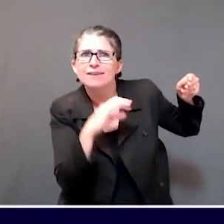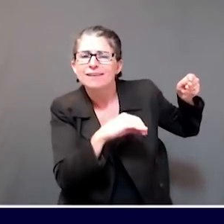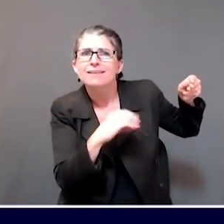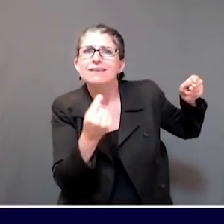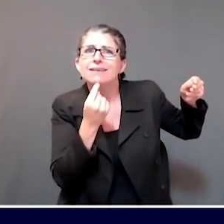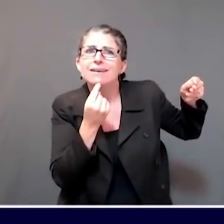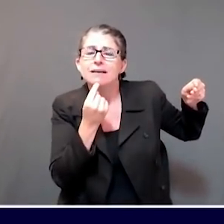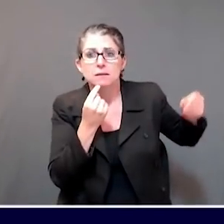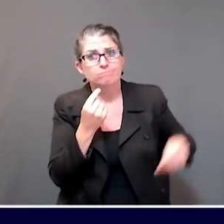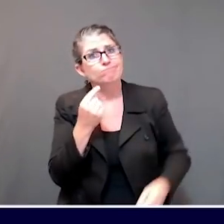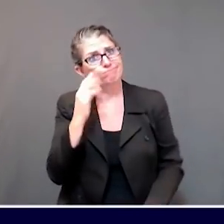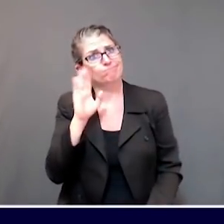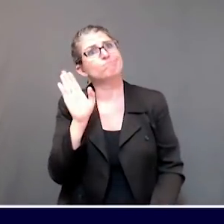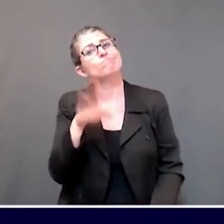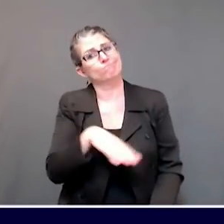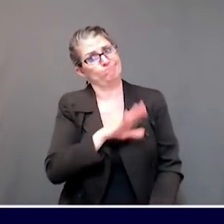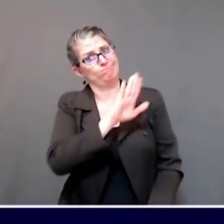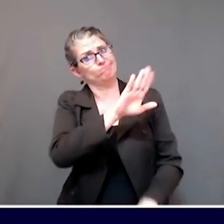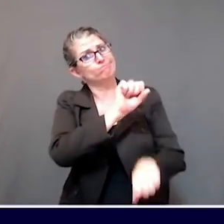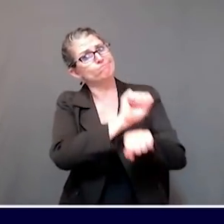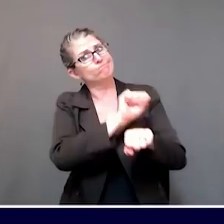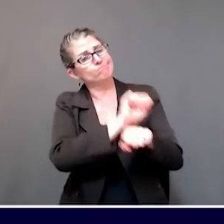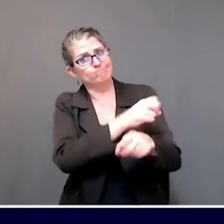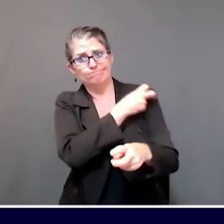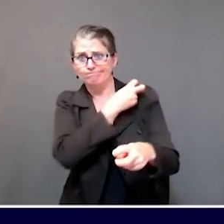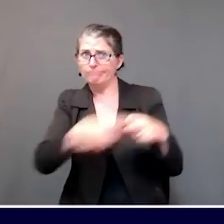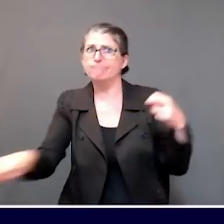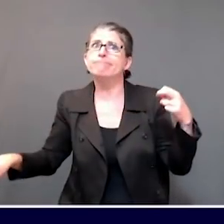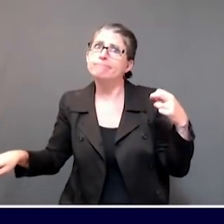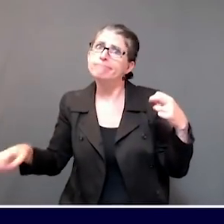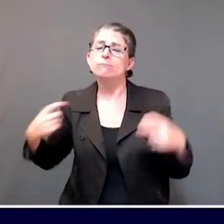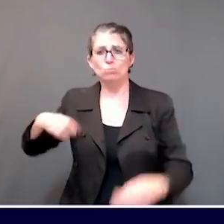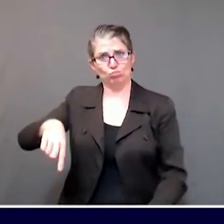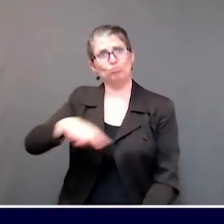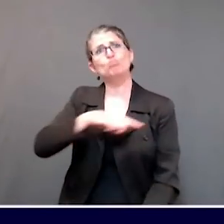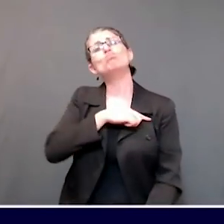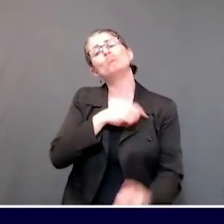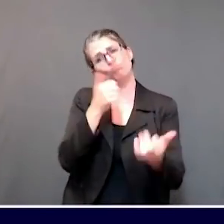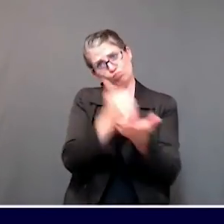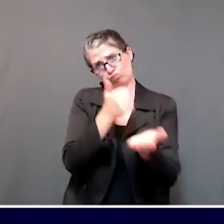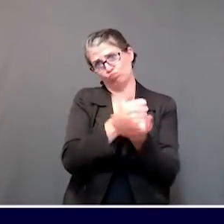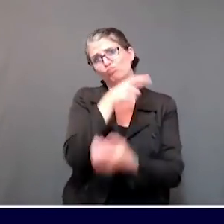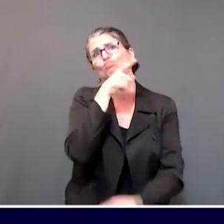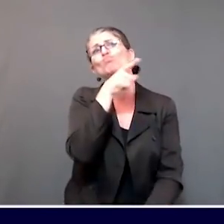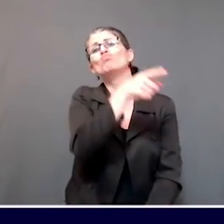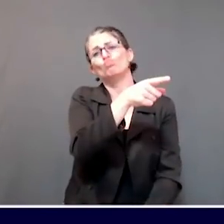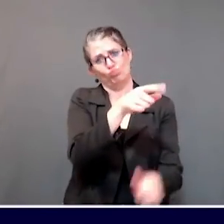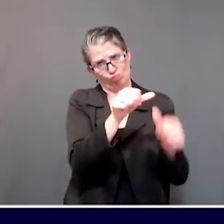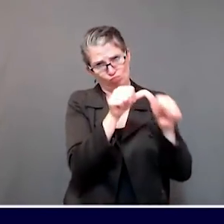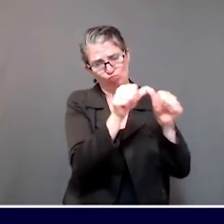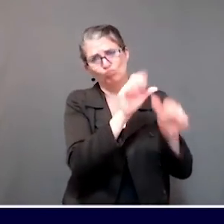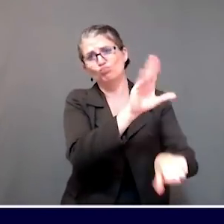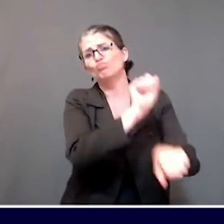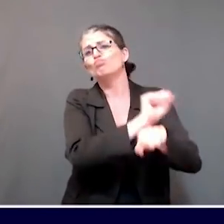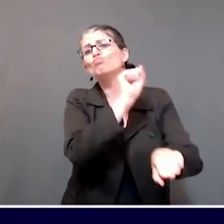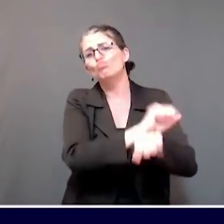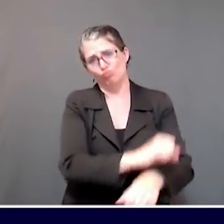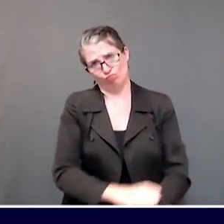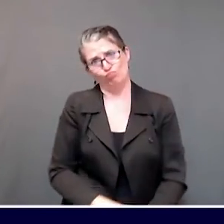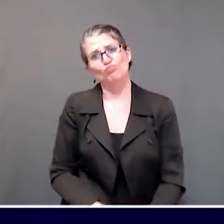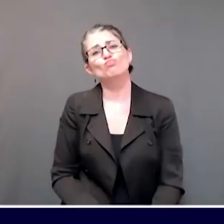hard, Governor. We will all help you along the way." I hope everybody follows Gracie's